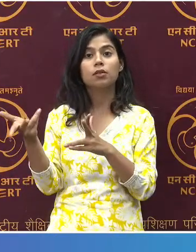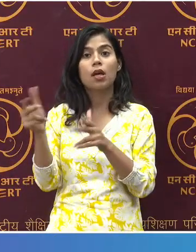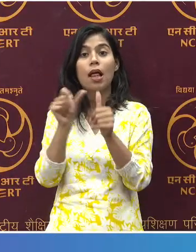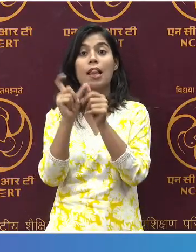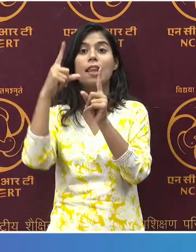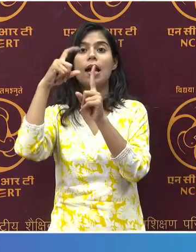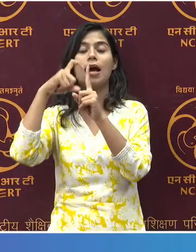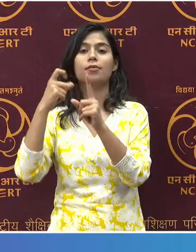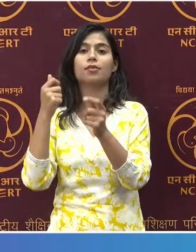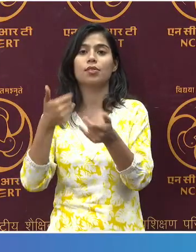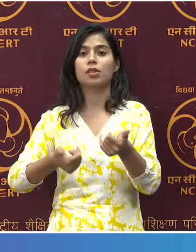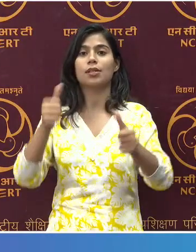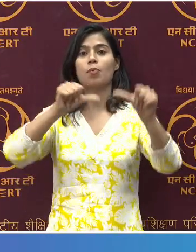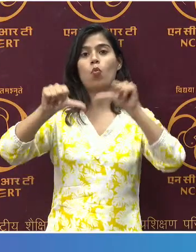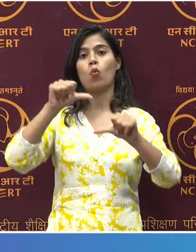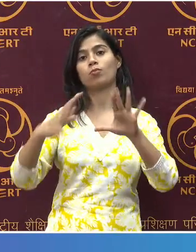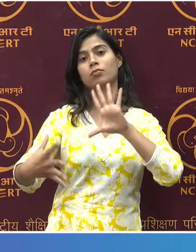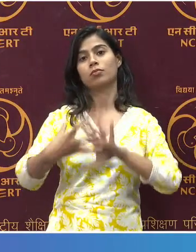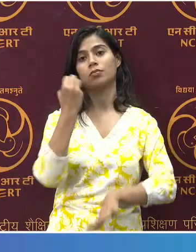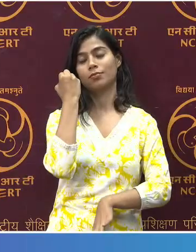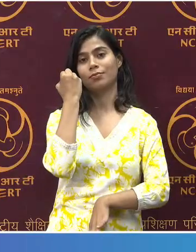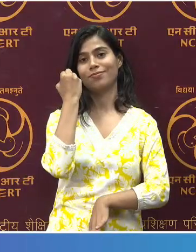acetic acid in this process. Right.